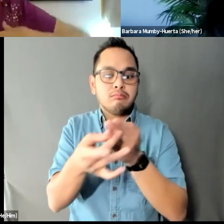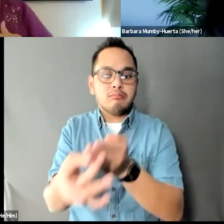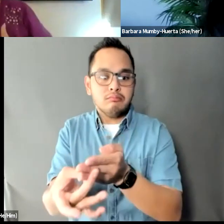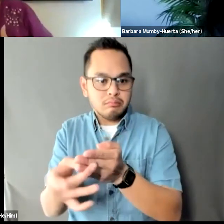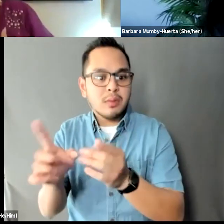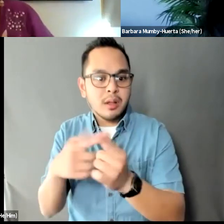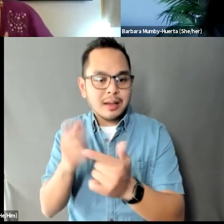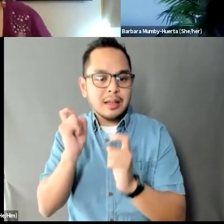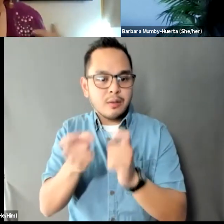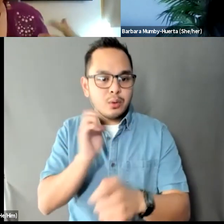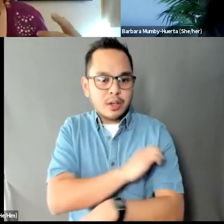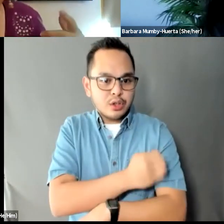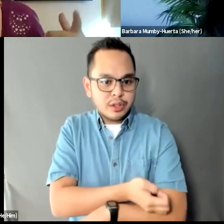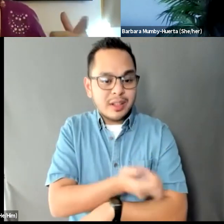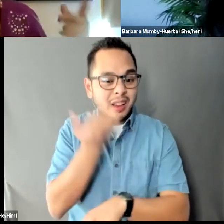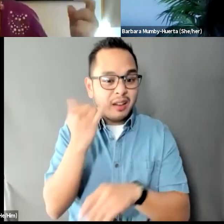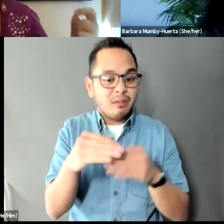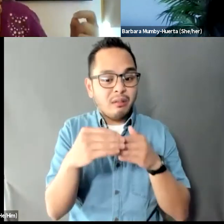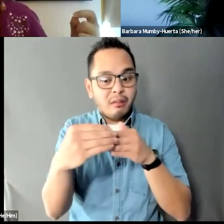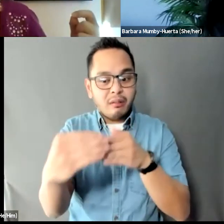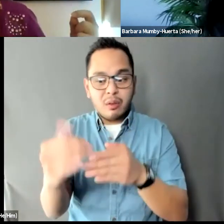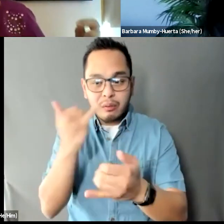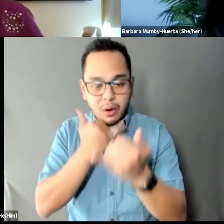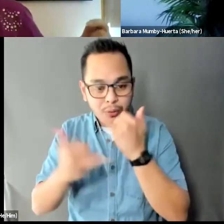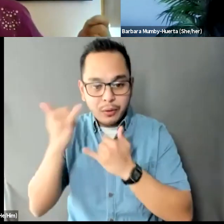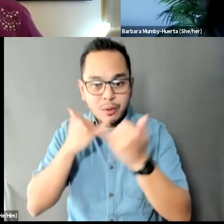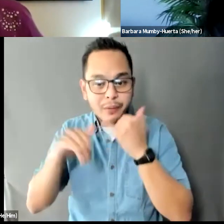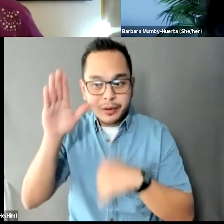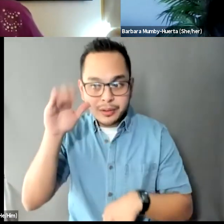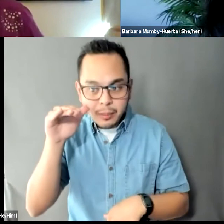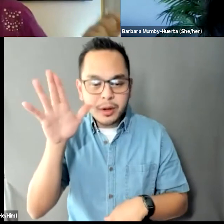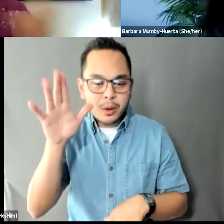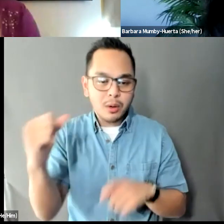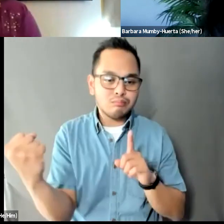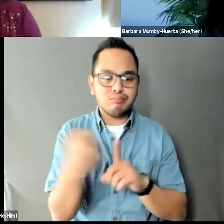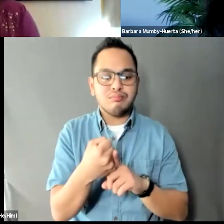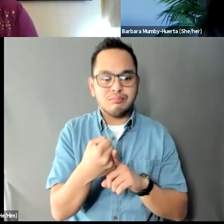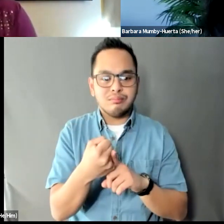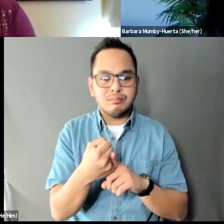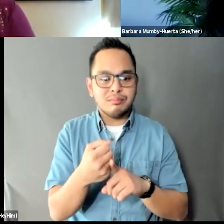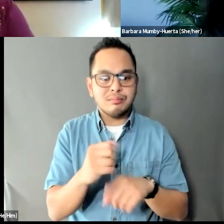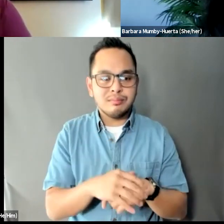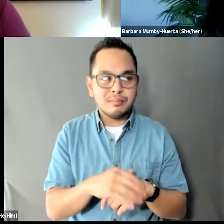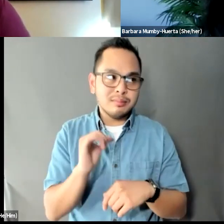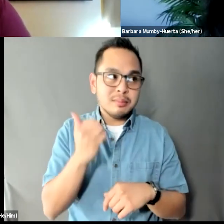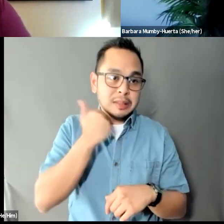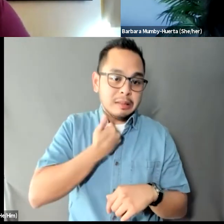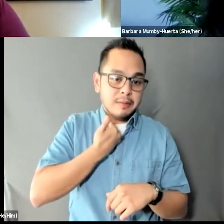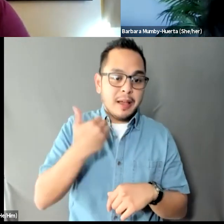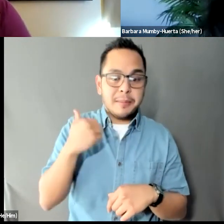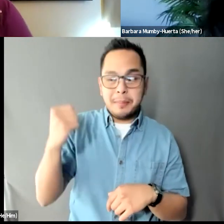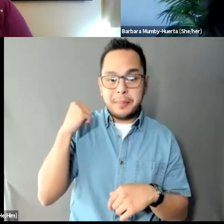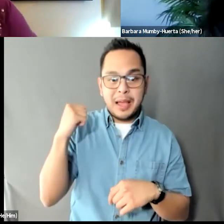it. And if you're going in the wrong direction and you keep being stubborn, sometimes it'll hit you over the head, like with a back injury, which I've had. I used to